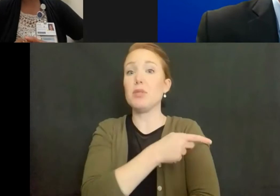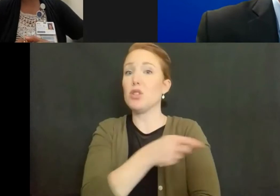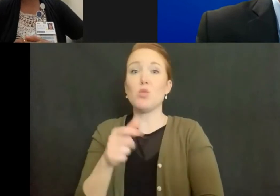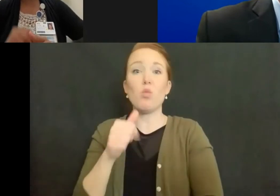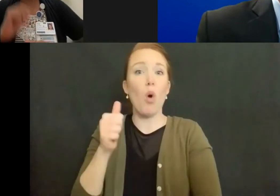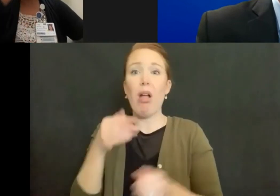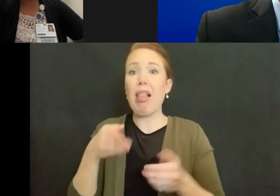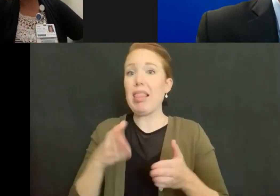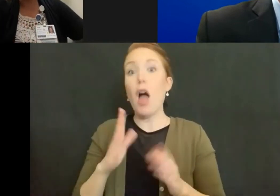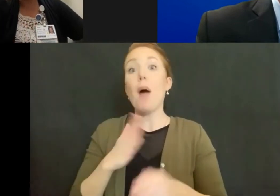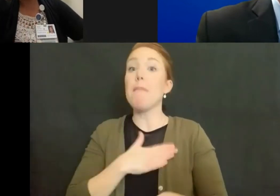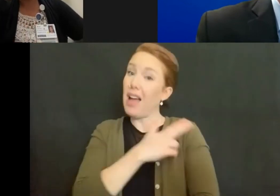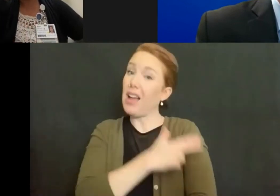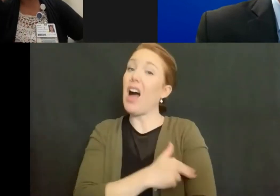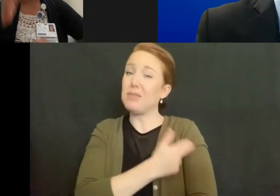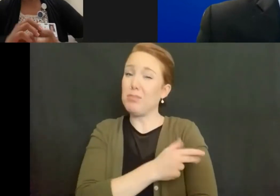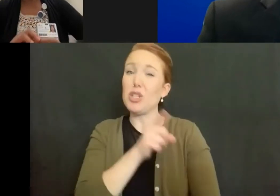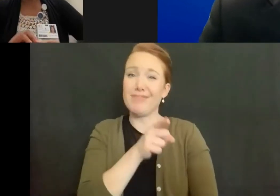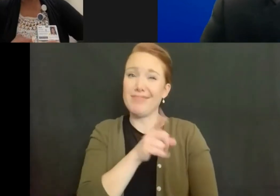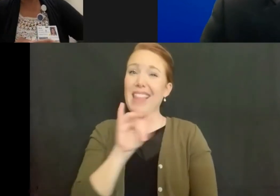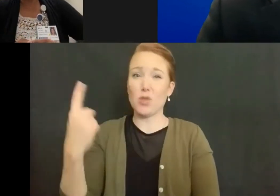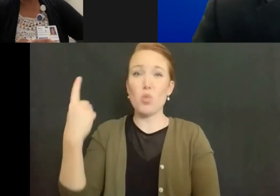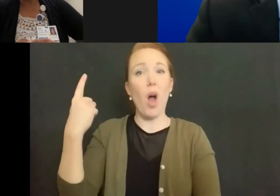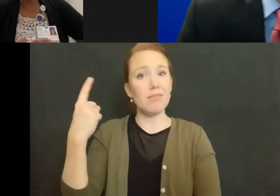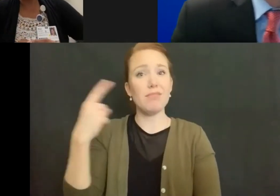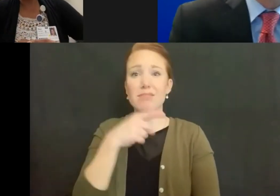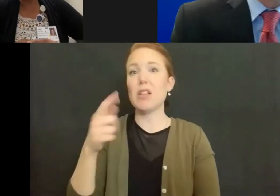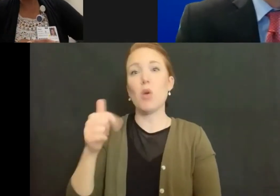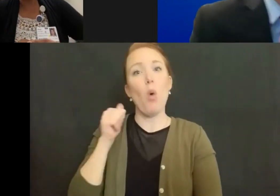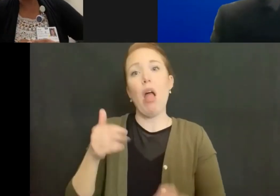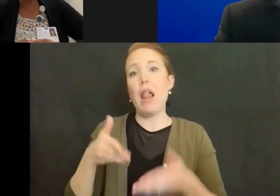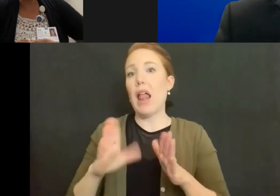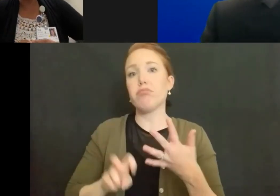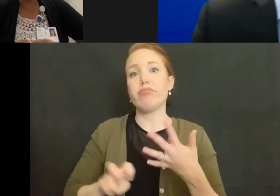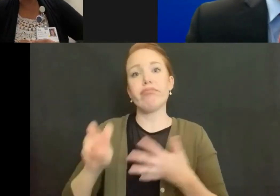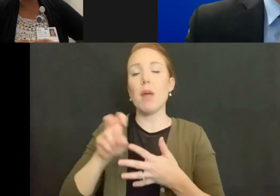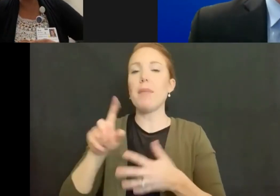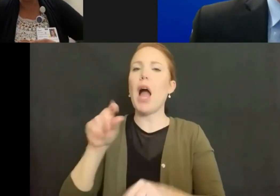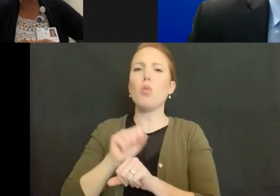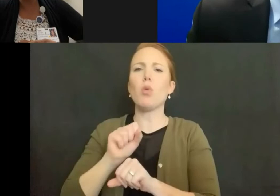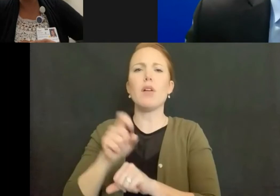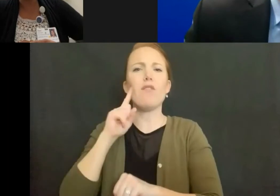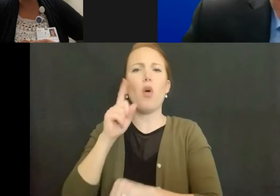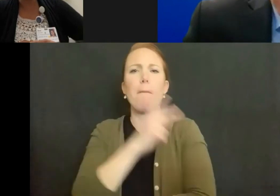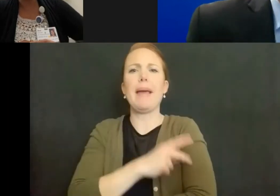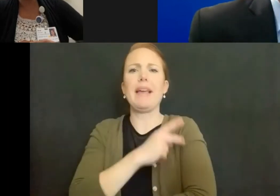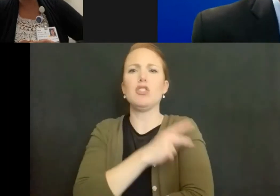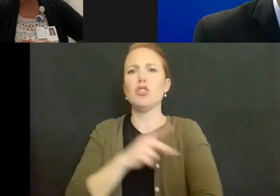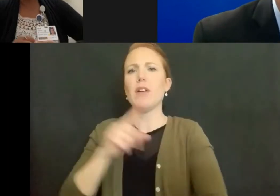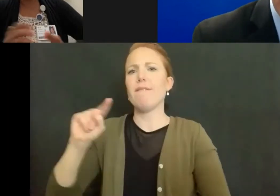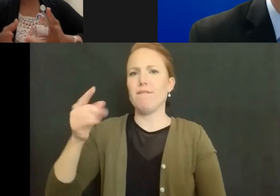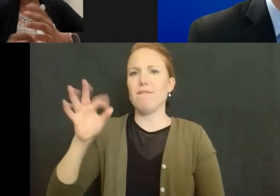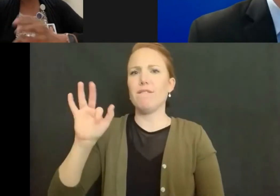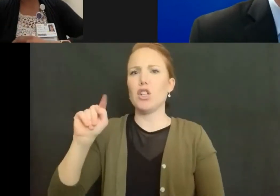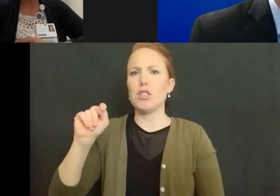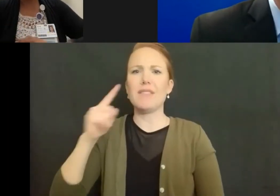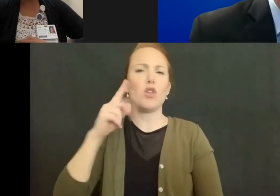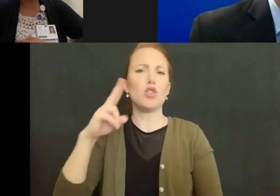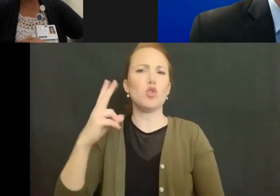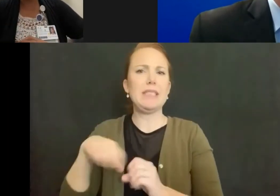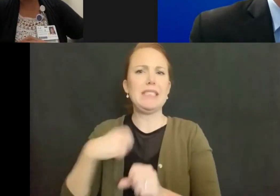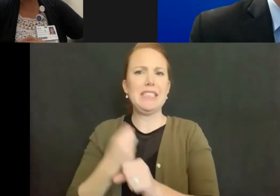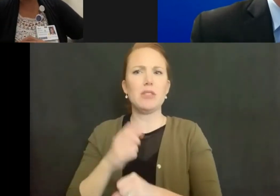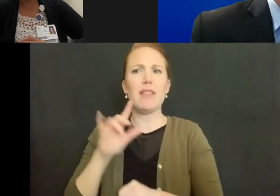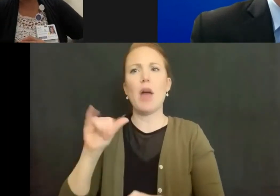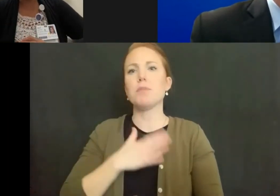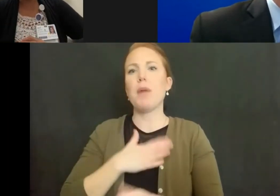my hospital is one of them. But I also work at the patient first for 2 years. yes, yes. It was my